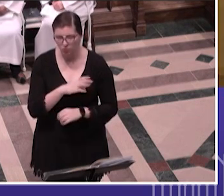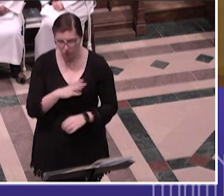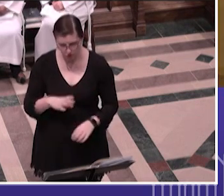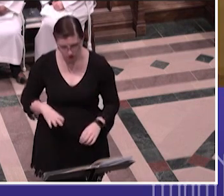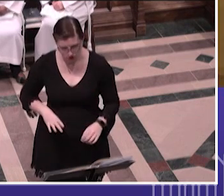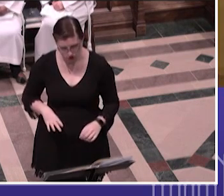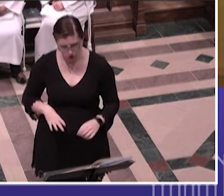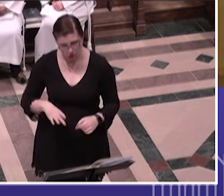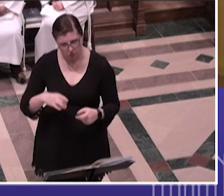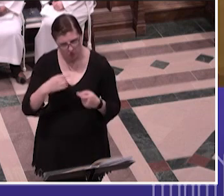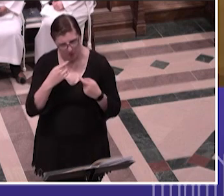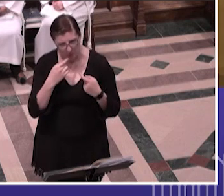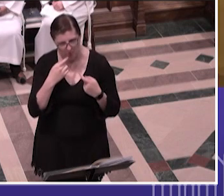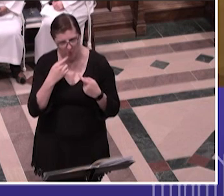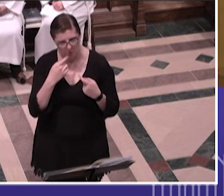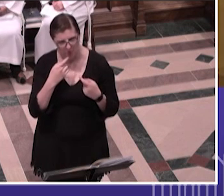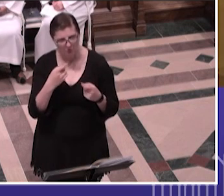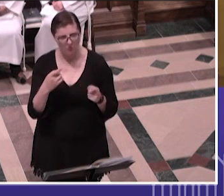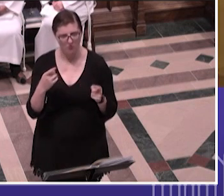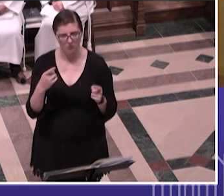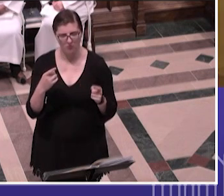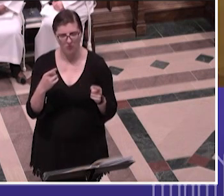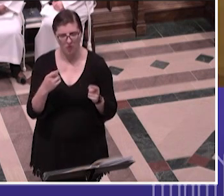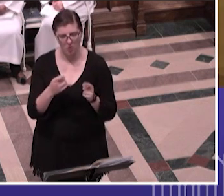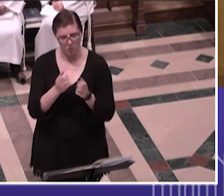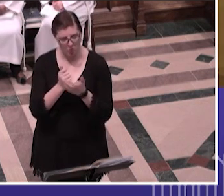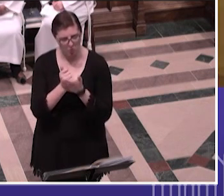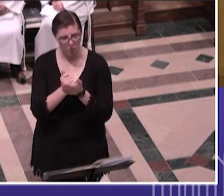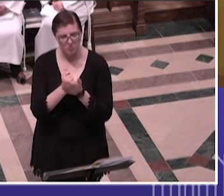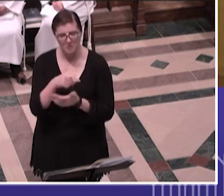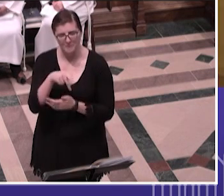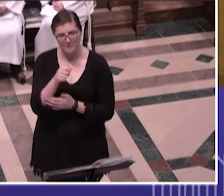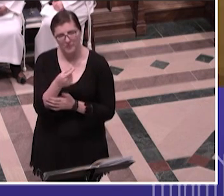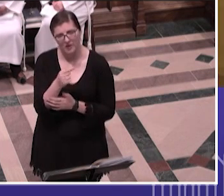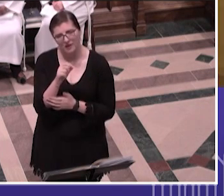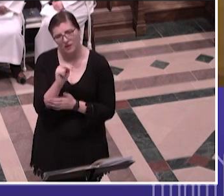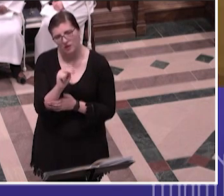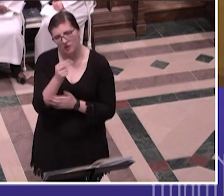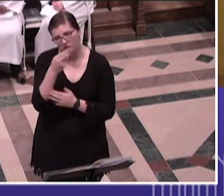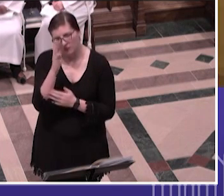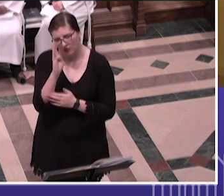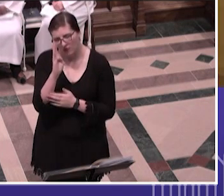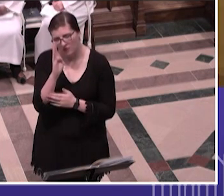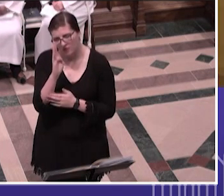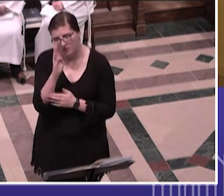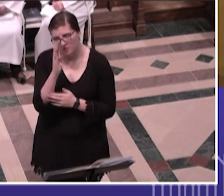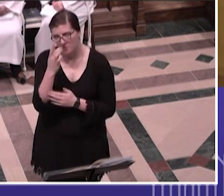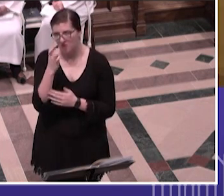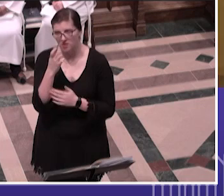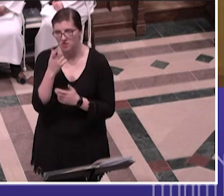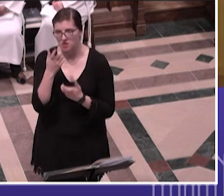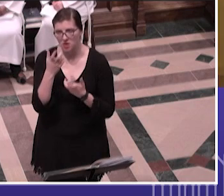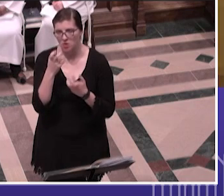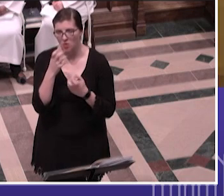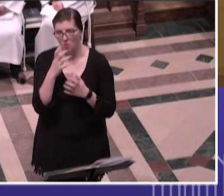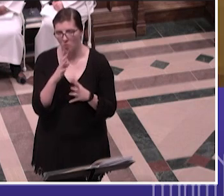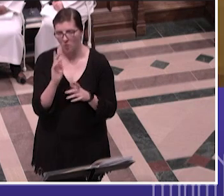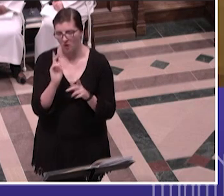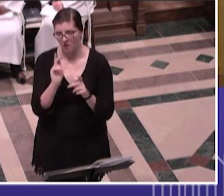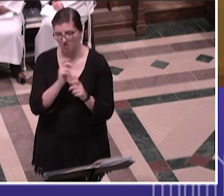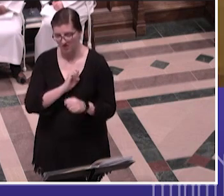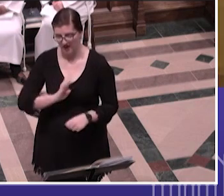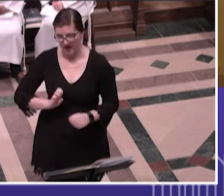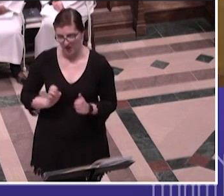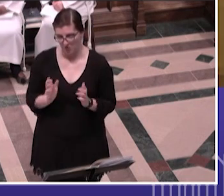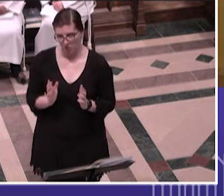who publicly worshiped pagan gods in order to go unnoticed by Emperor Domitian's